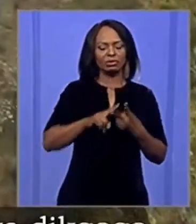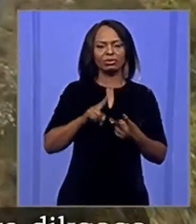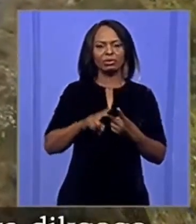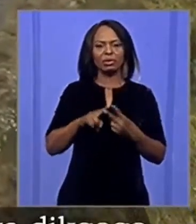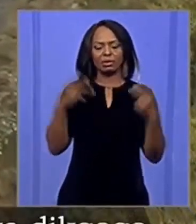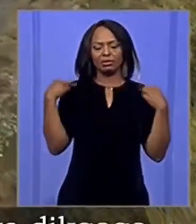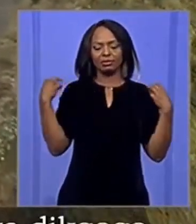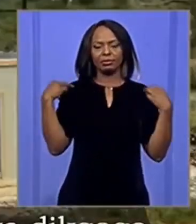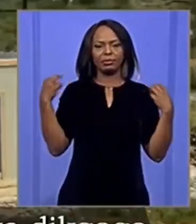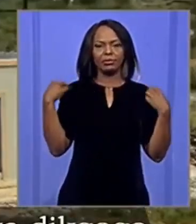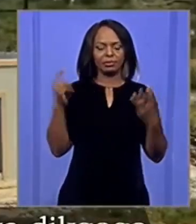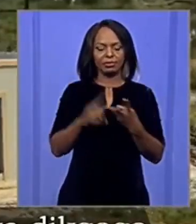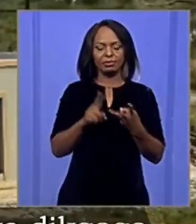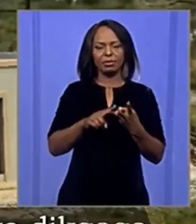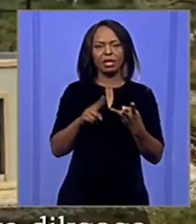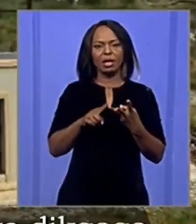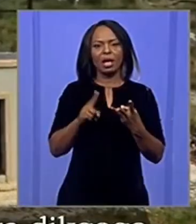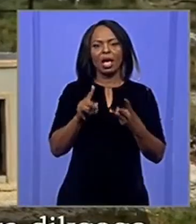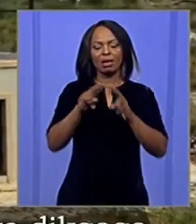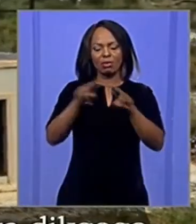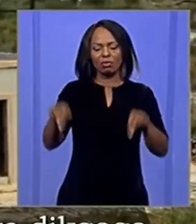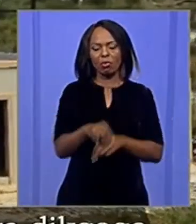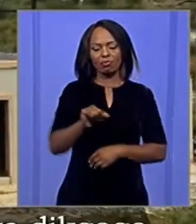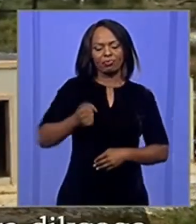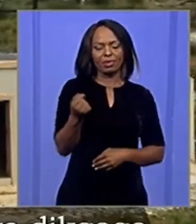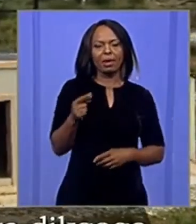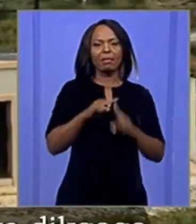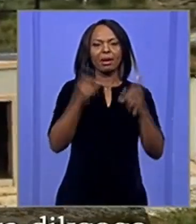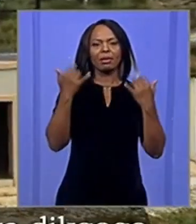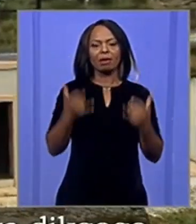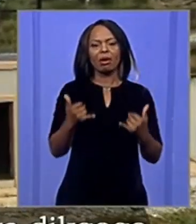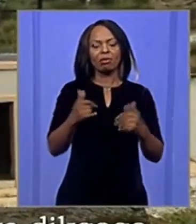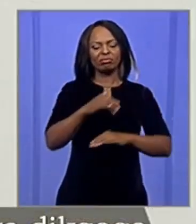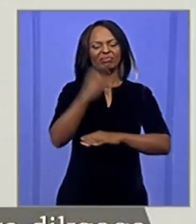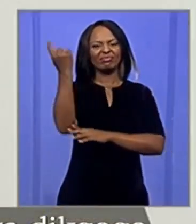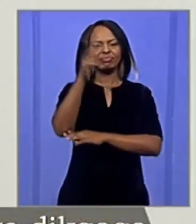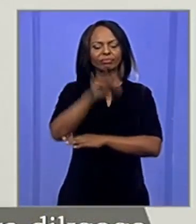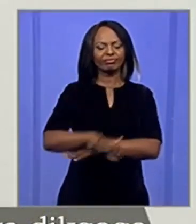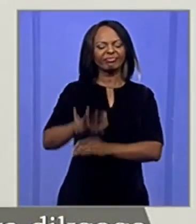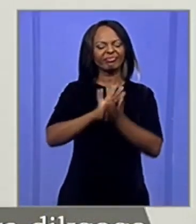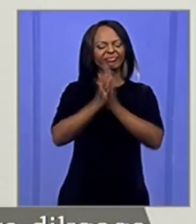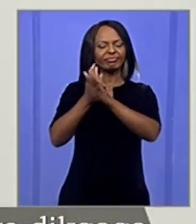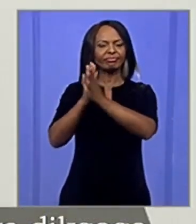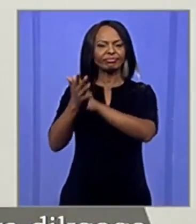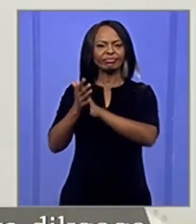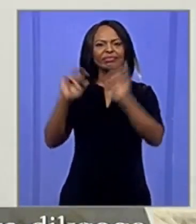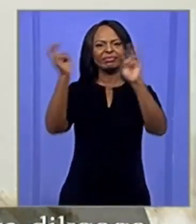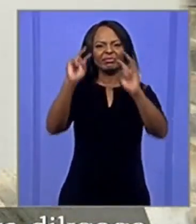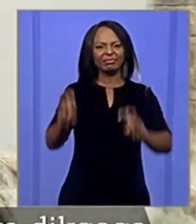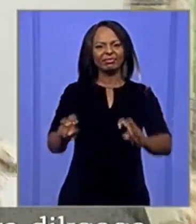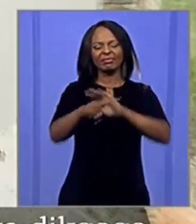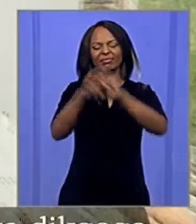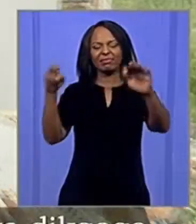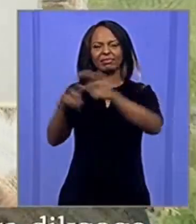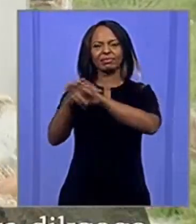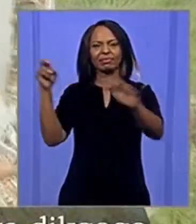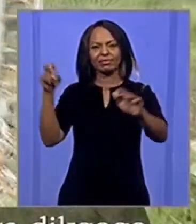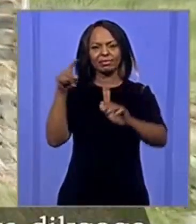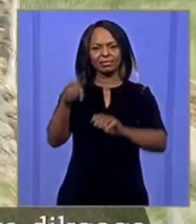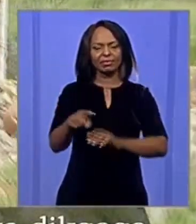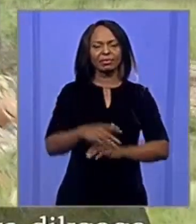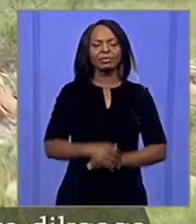bewa mae mo go lone. Fela ga jaana polasi e sentswe le go tlhatlhamololwa, dithapo tsa motlakase le didiriswa tseo di fetlhang motlakase